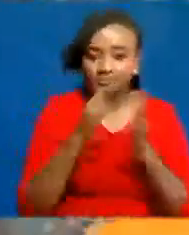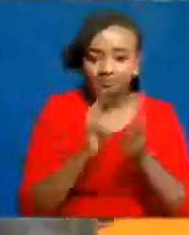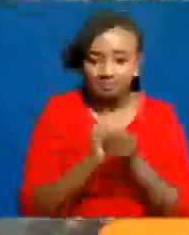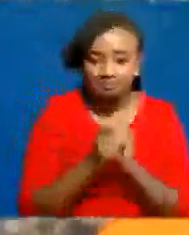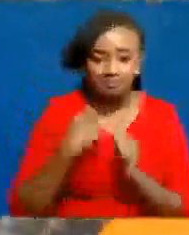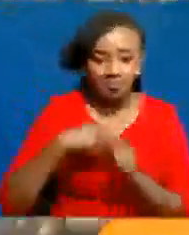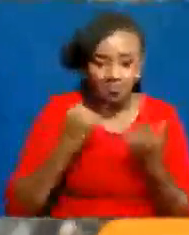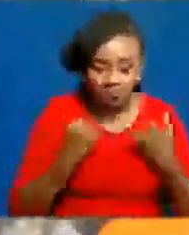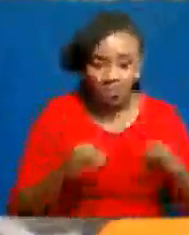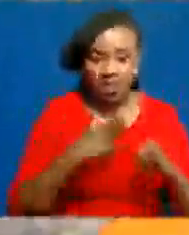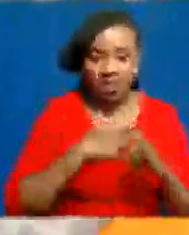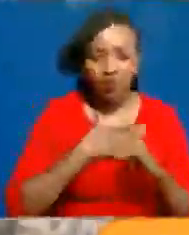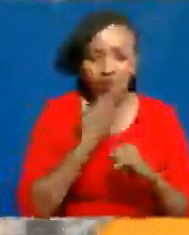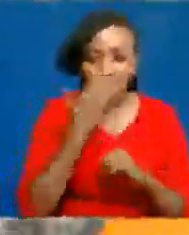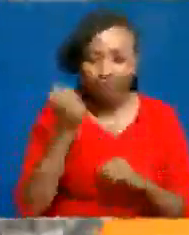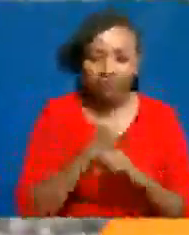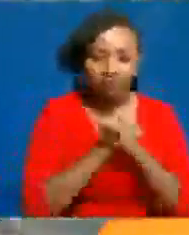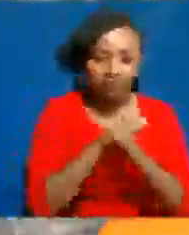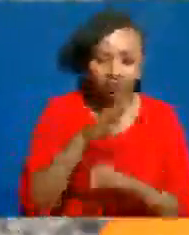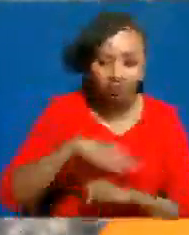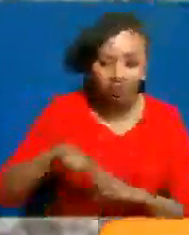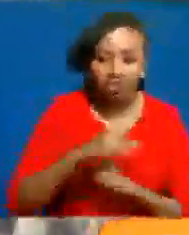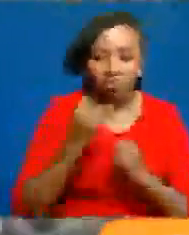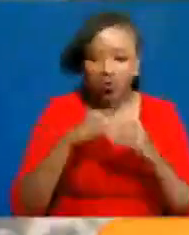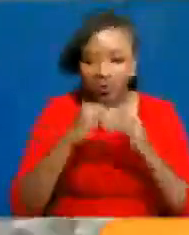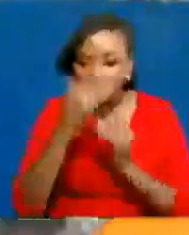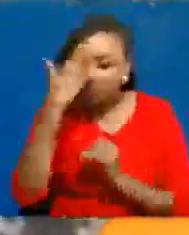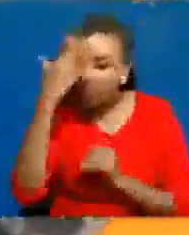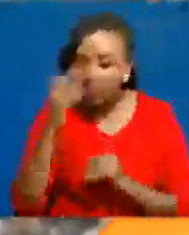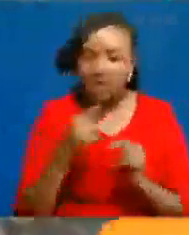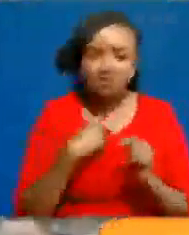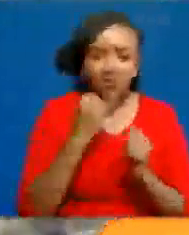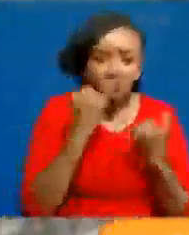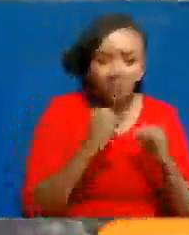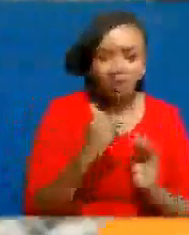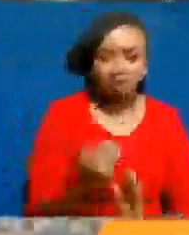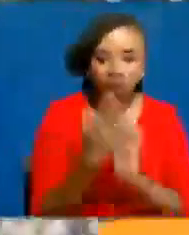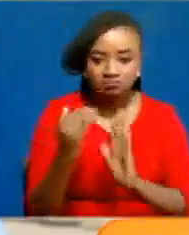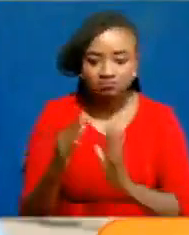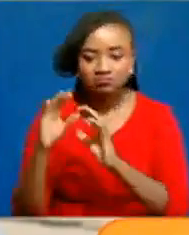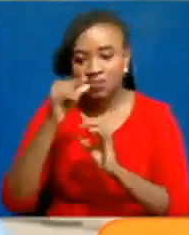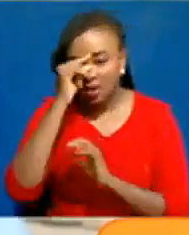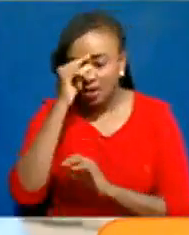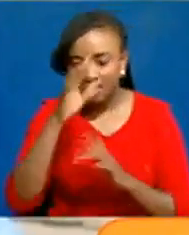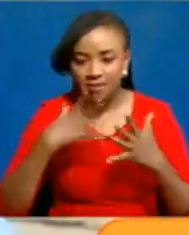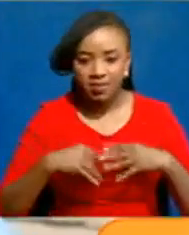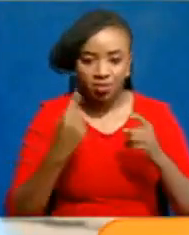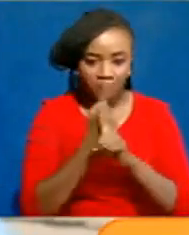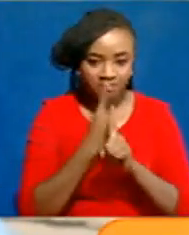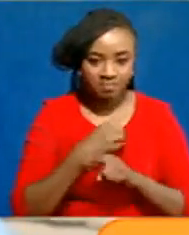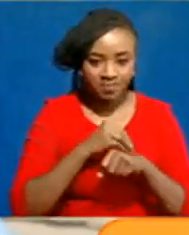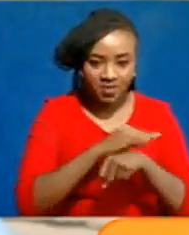our best, I think, protected areas, getting the awareness out there, trying to reach out to governments, trying to reach out to people of influence